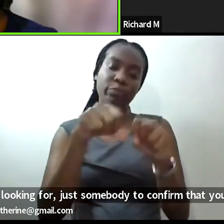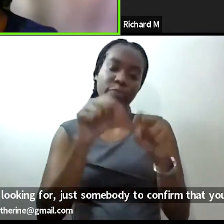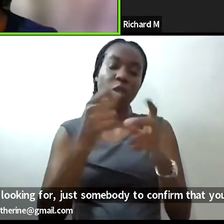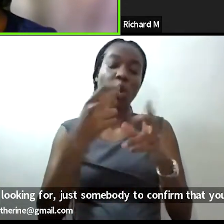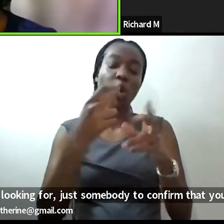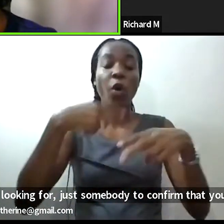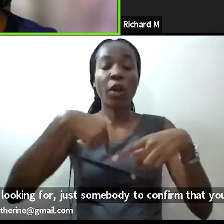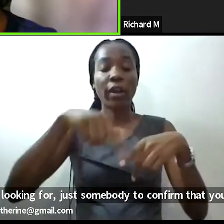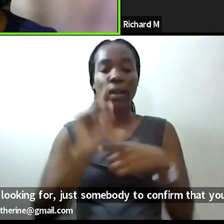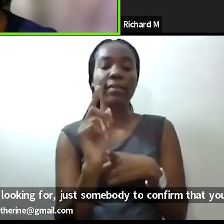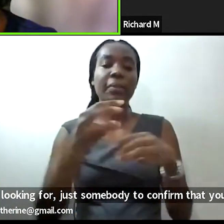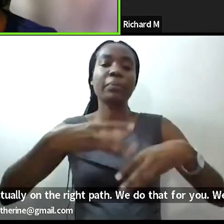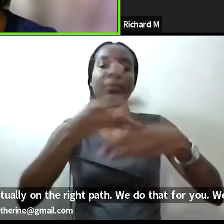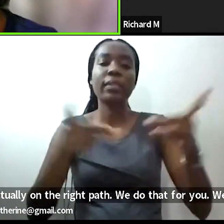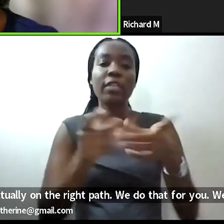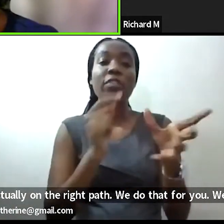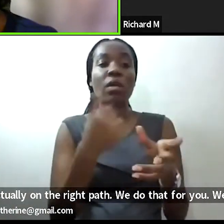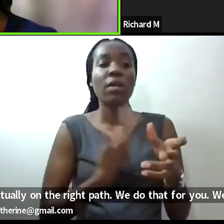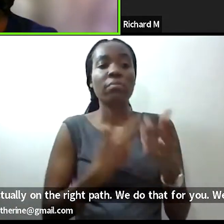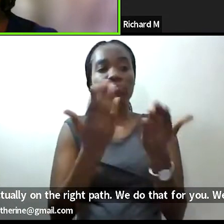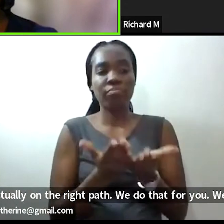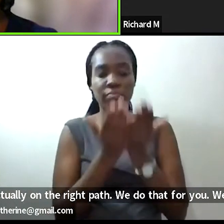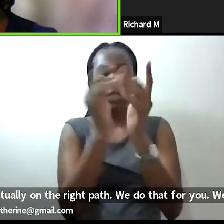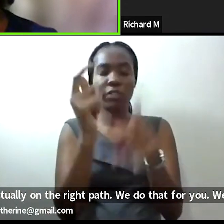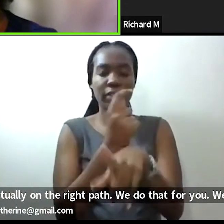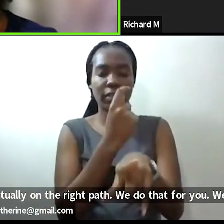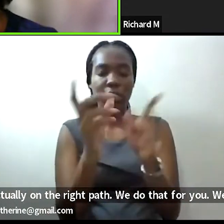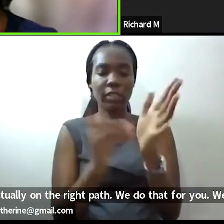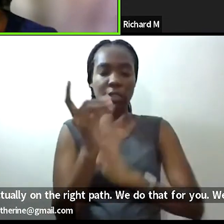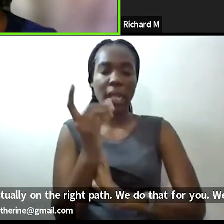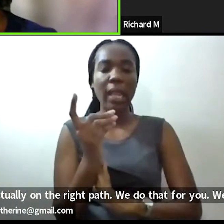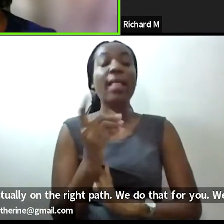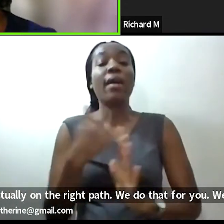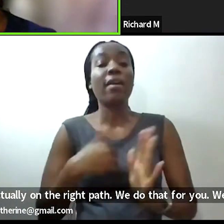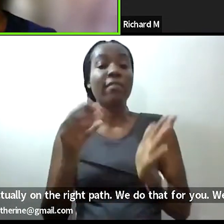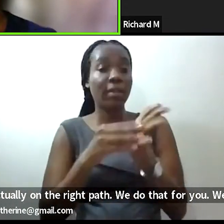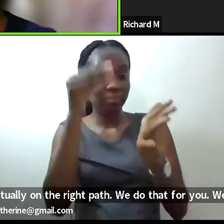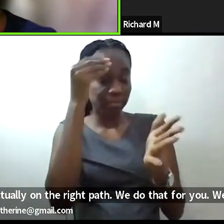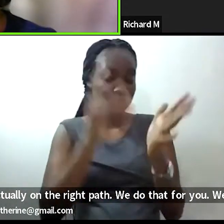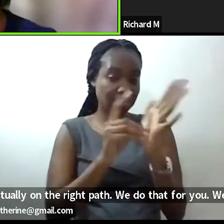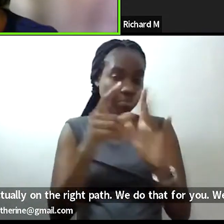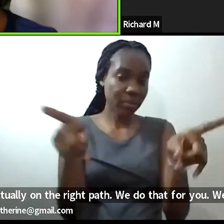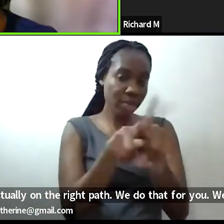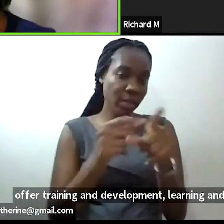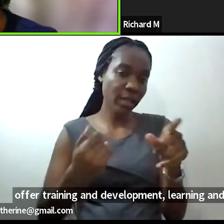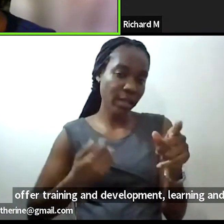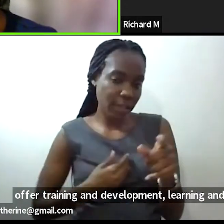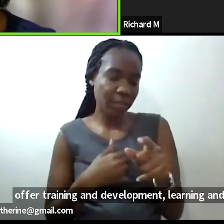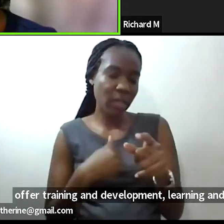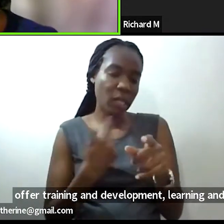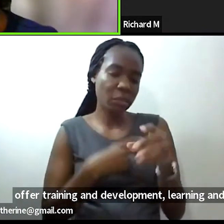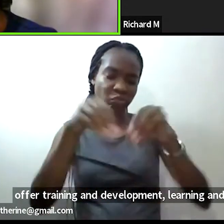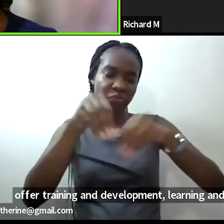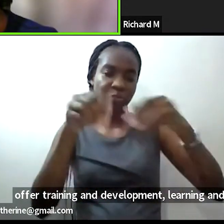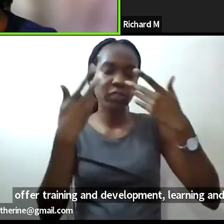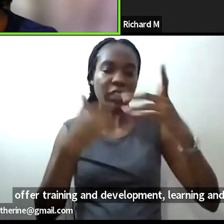also offer training and development. Learning and development rather. We have customized training for your organizations. We offer team